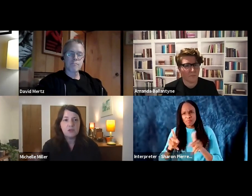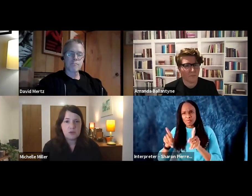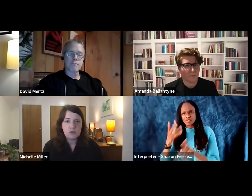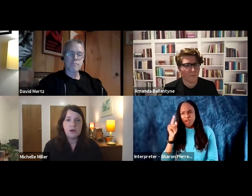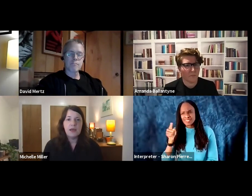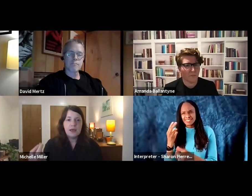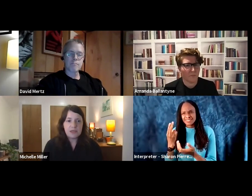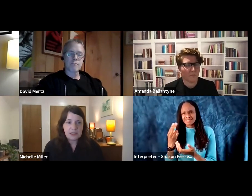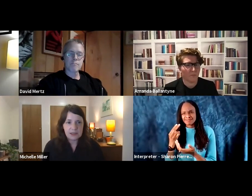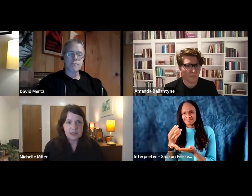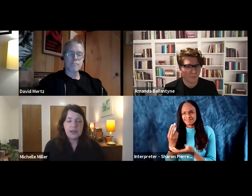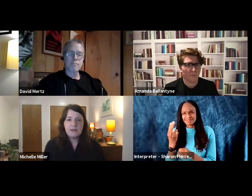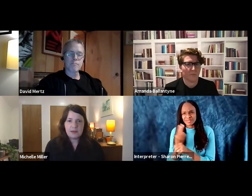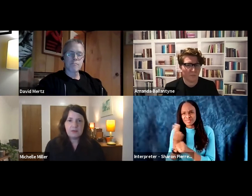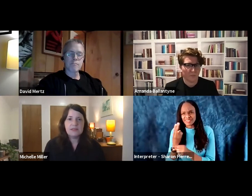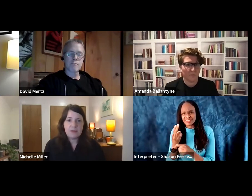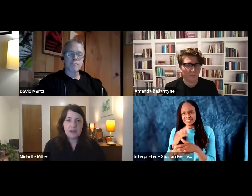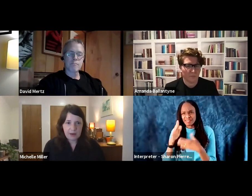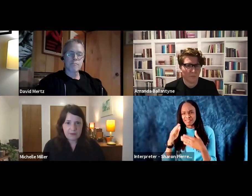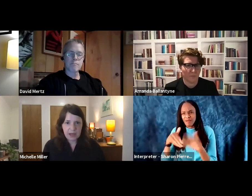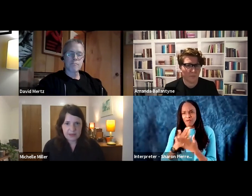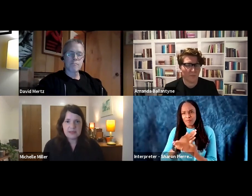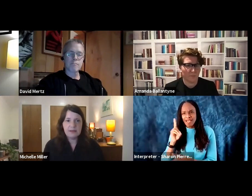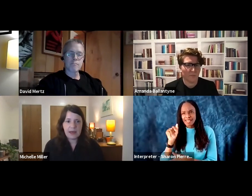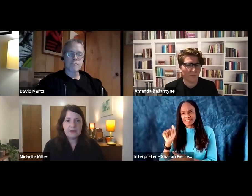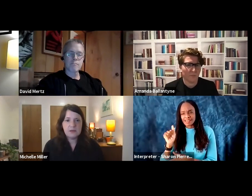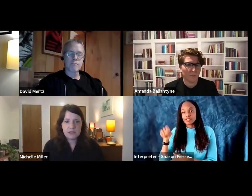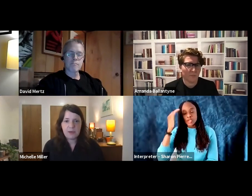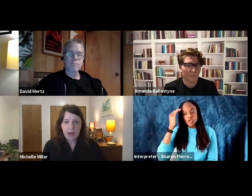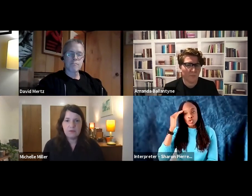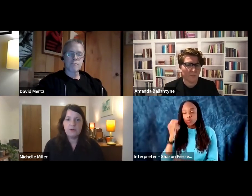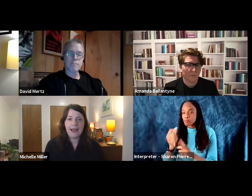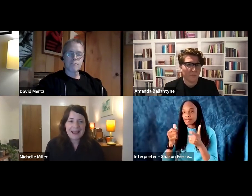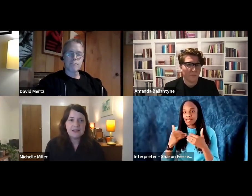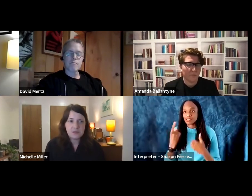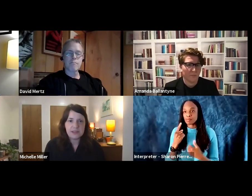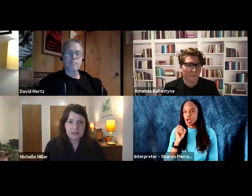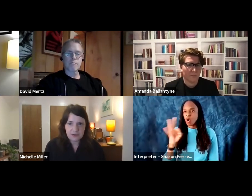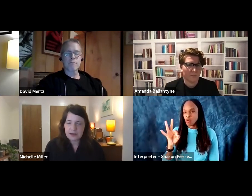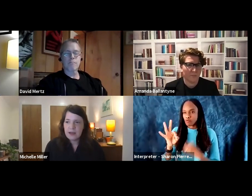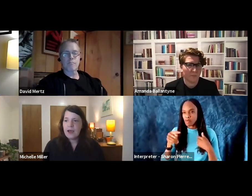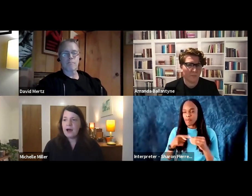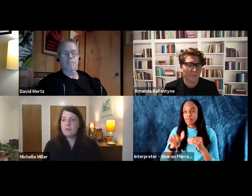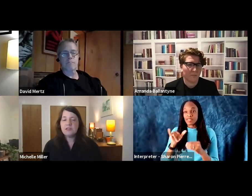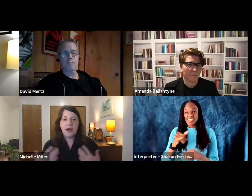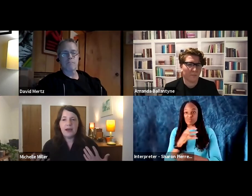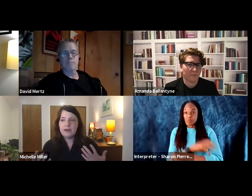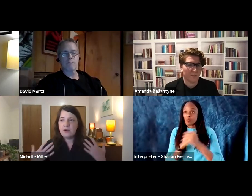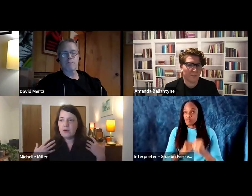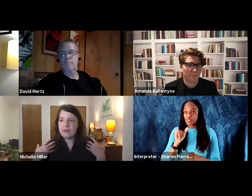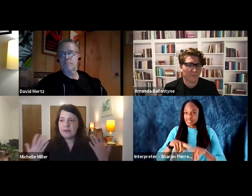Like they knew immediately that there was something off about this. And that is really powerful and it's really different. And